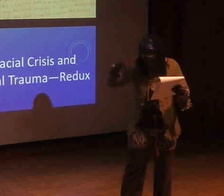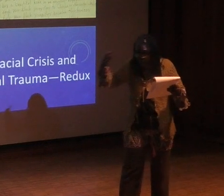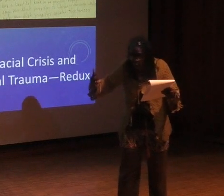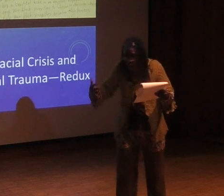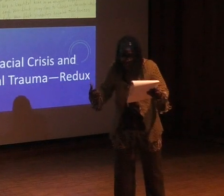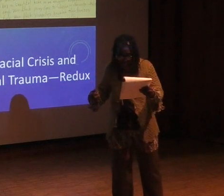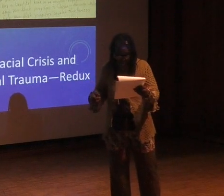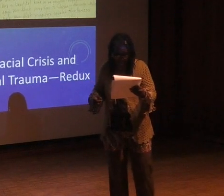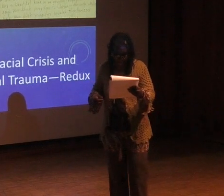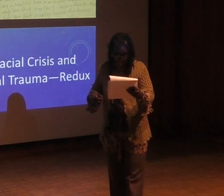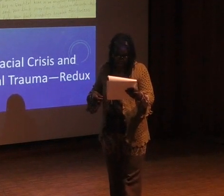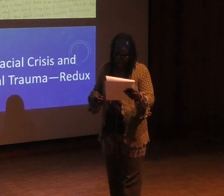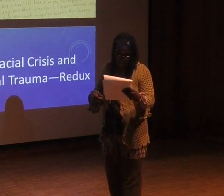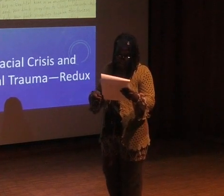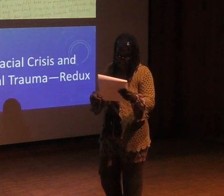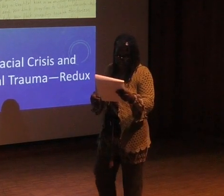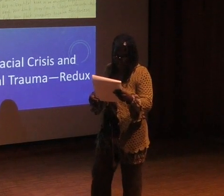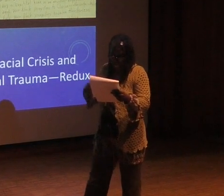I believe in birth.